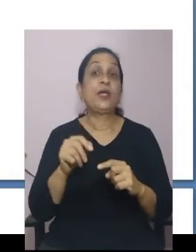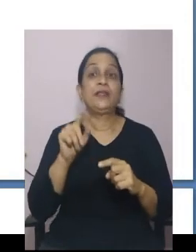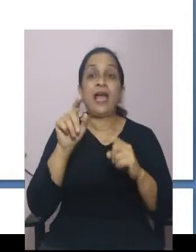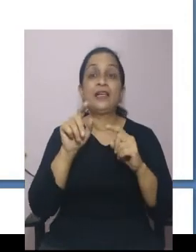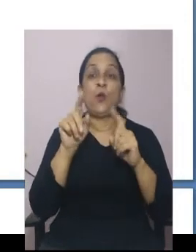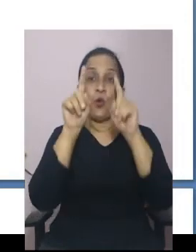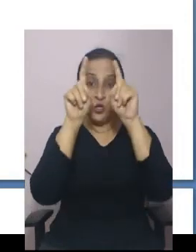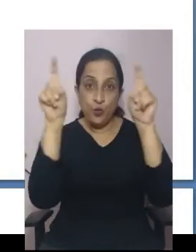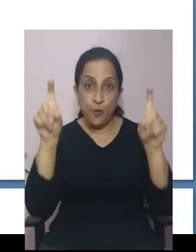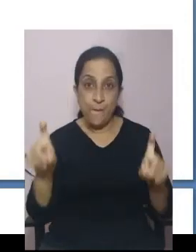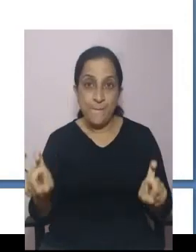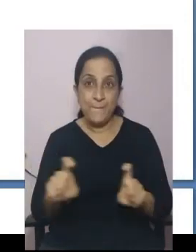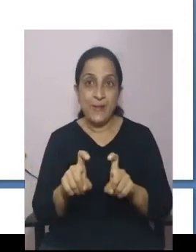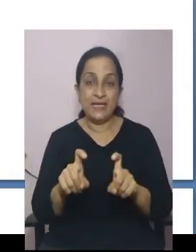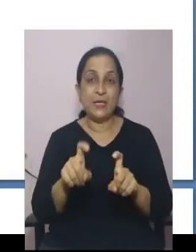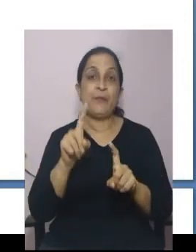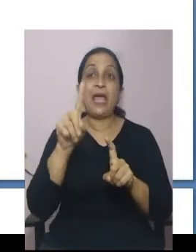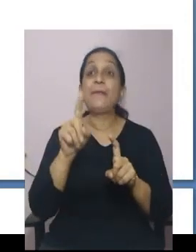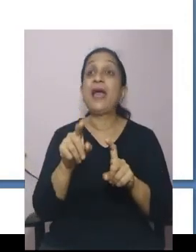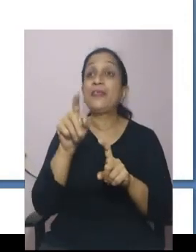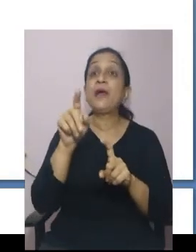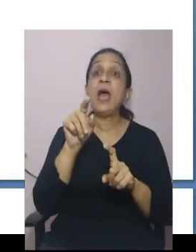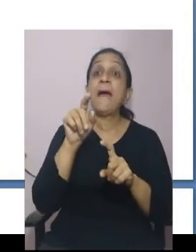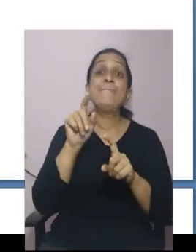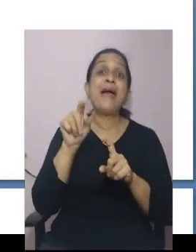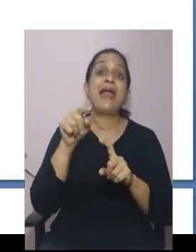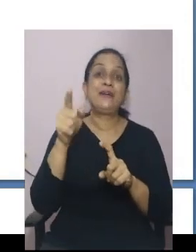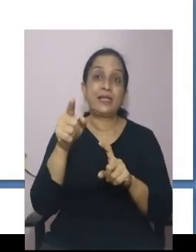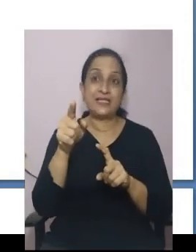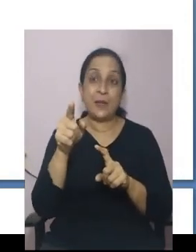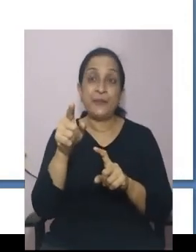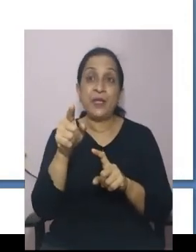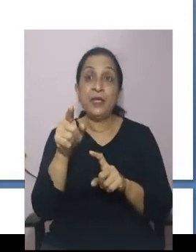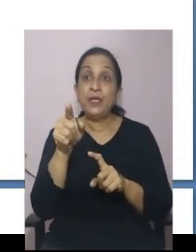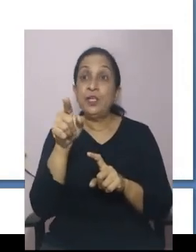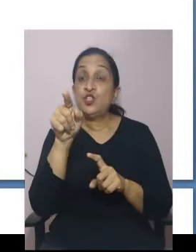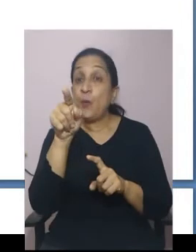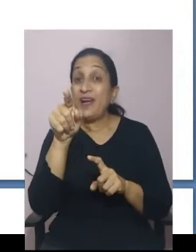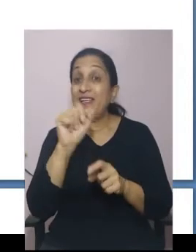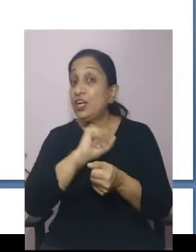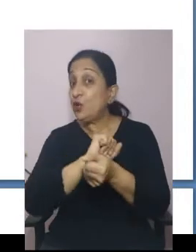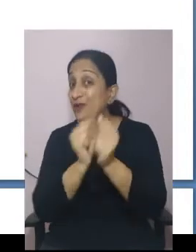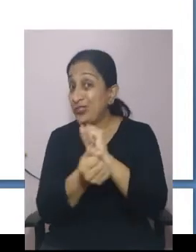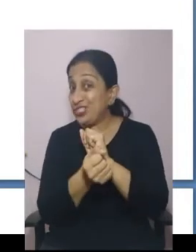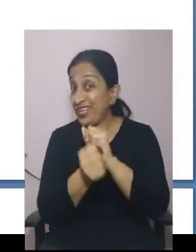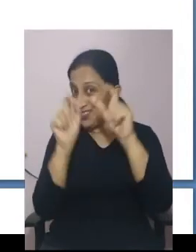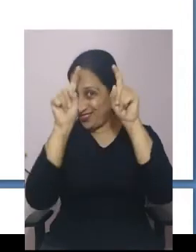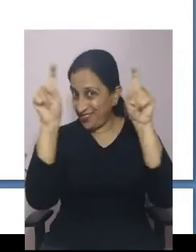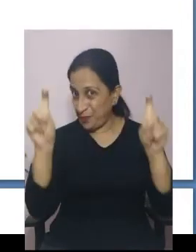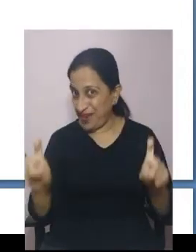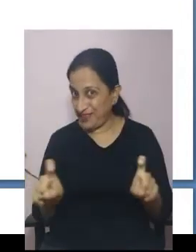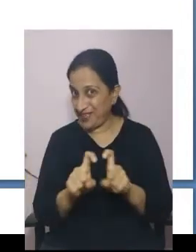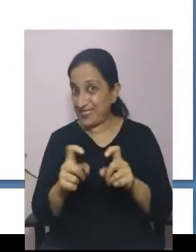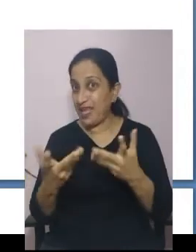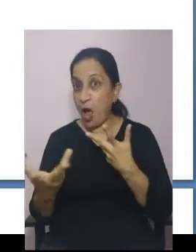minus minus plus 15, and this remains. In this, what will be the change here?